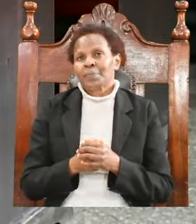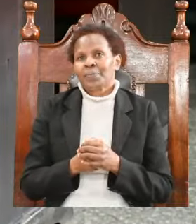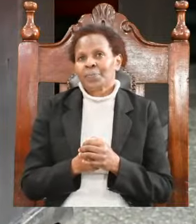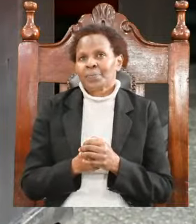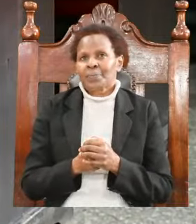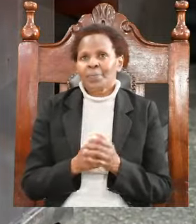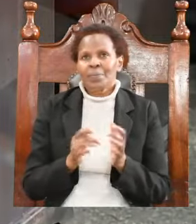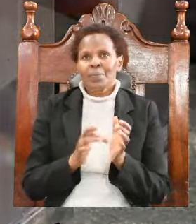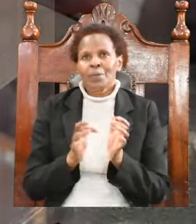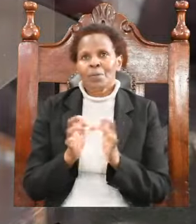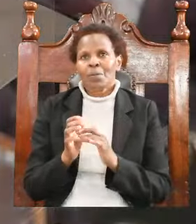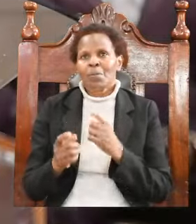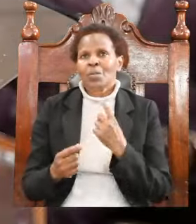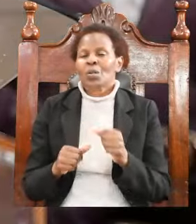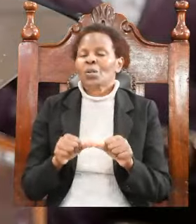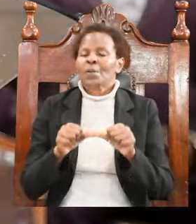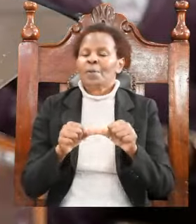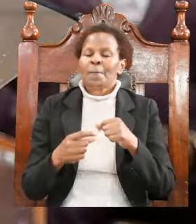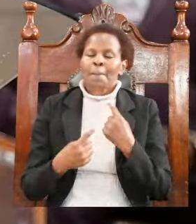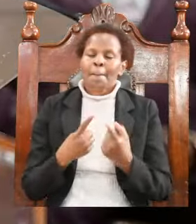And the Bible continues to say